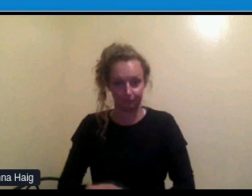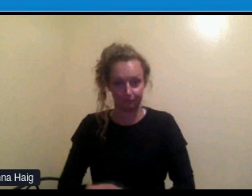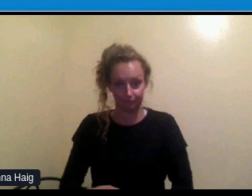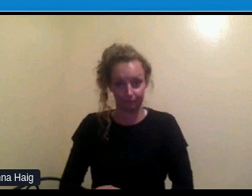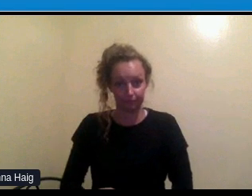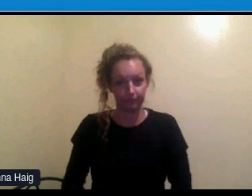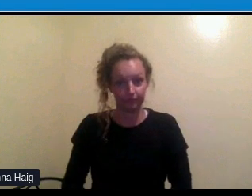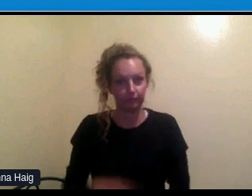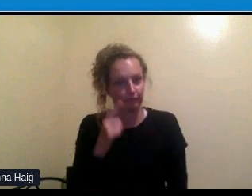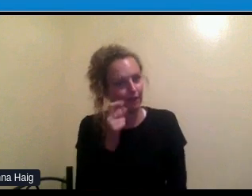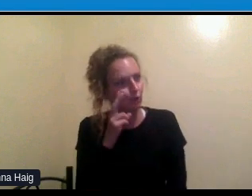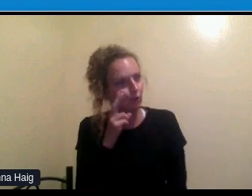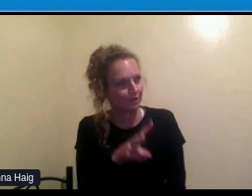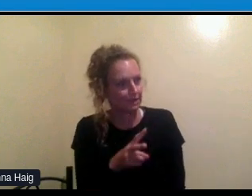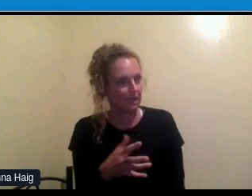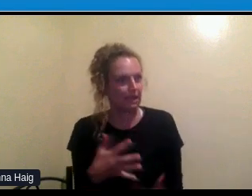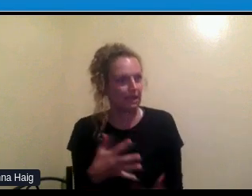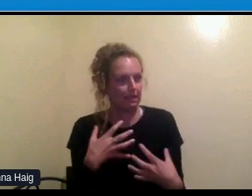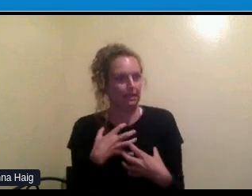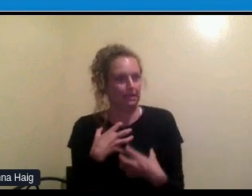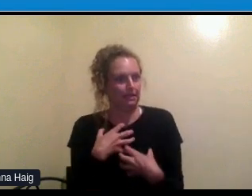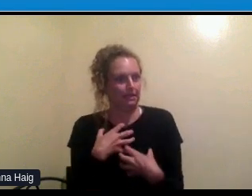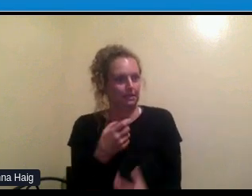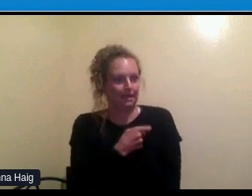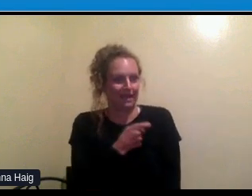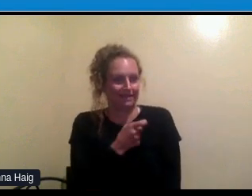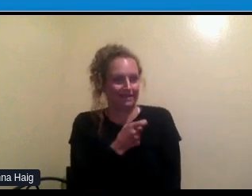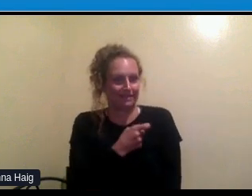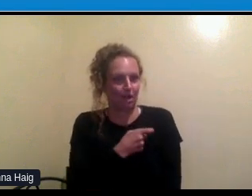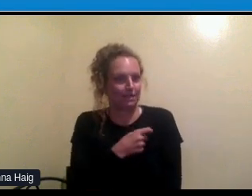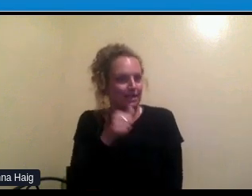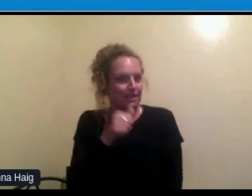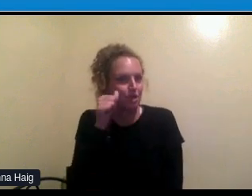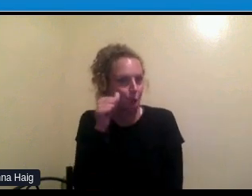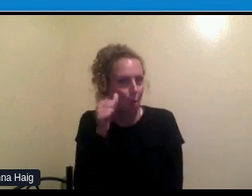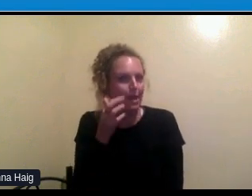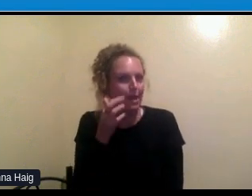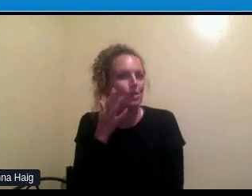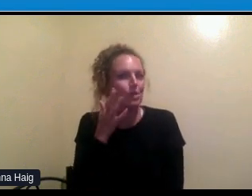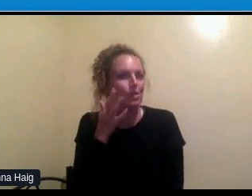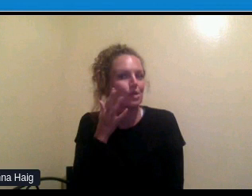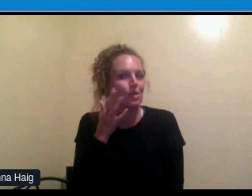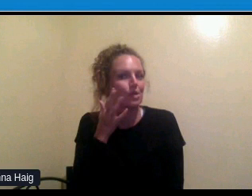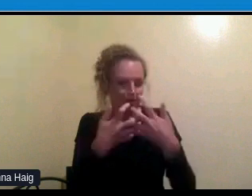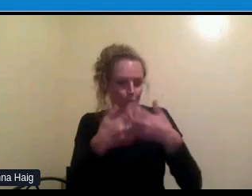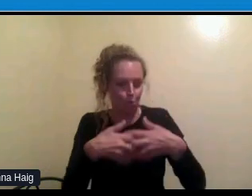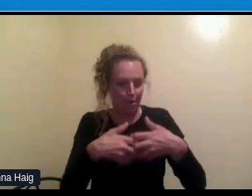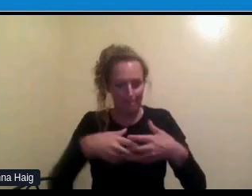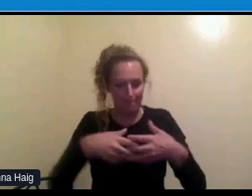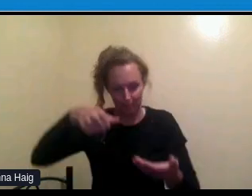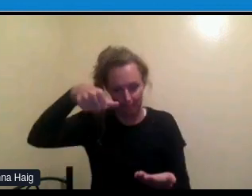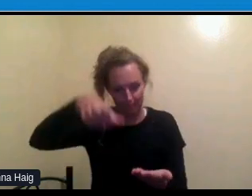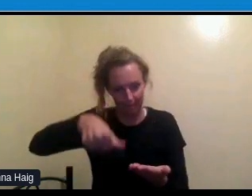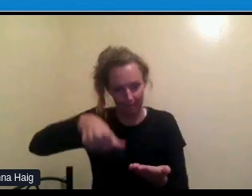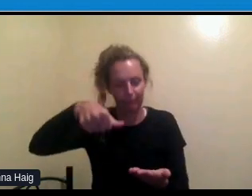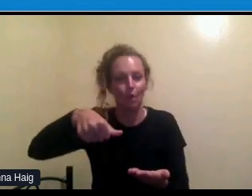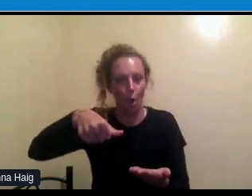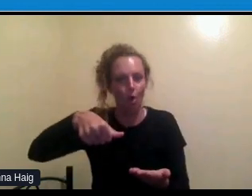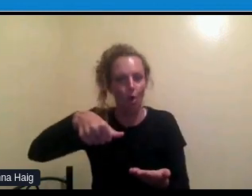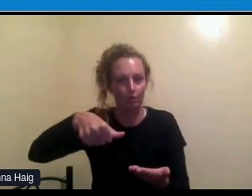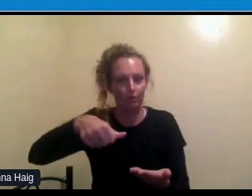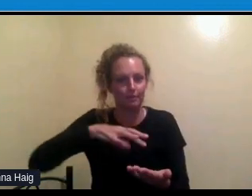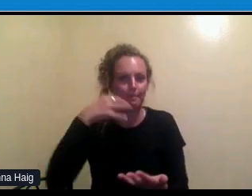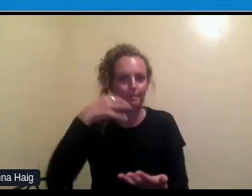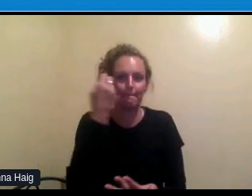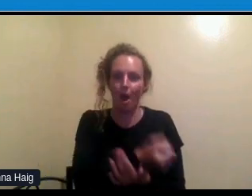the anxiety of knowing that when this equipment was switched on, they may well pass out, and inevitably they did. And I think they tried something like